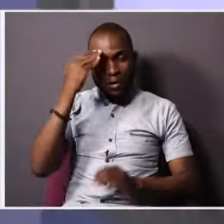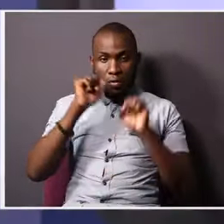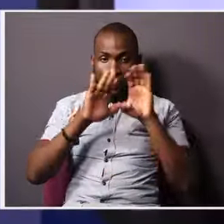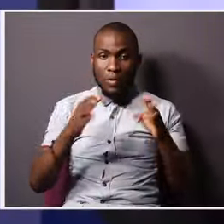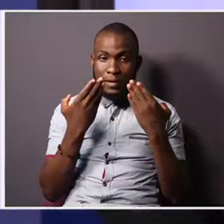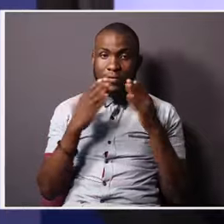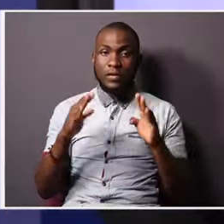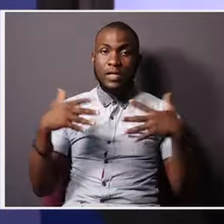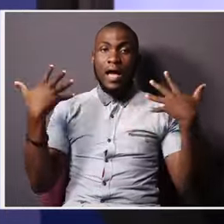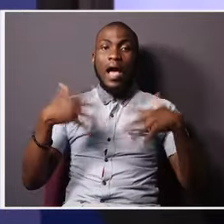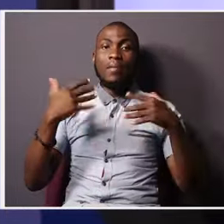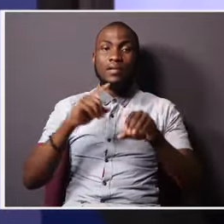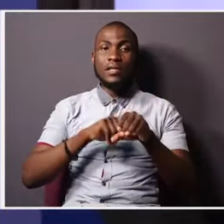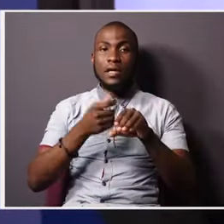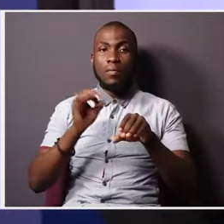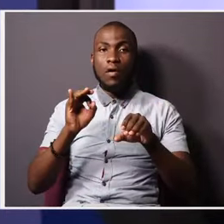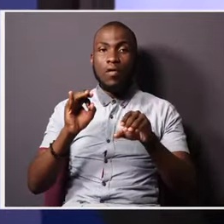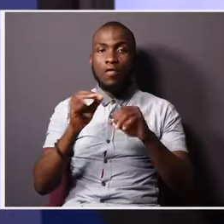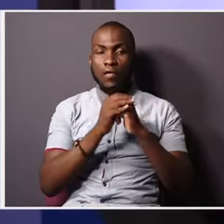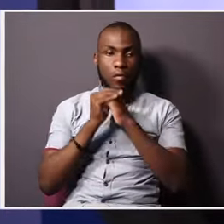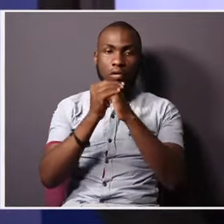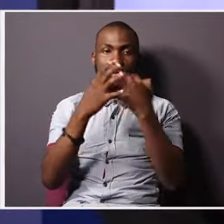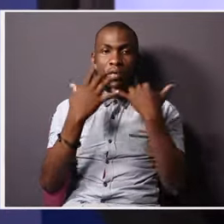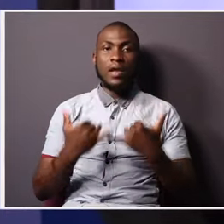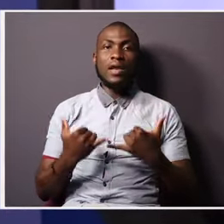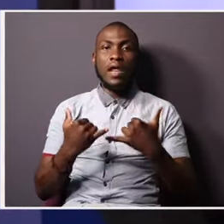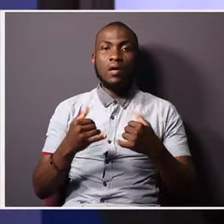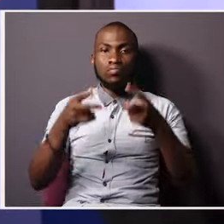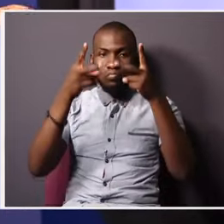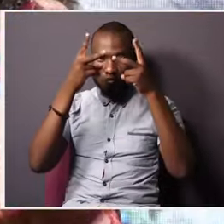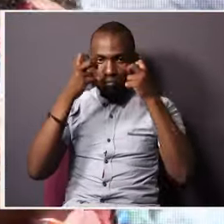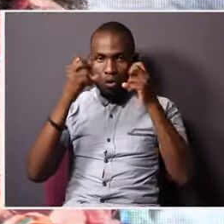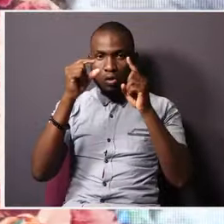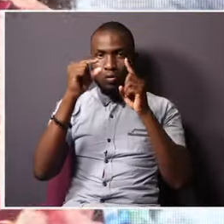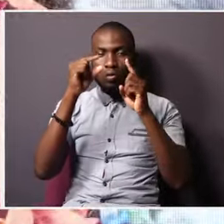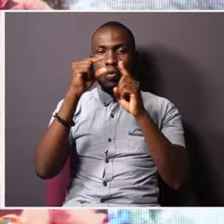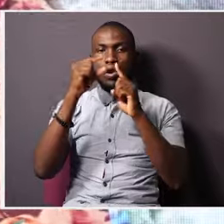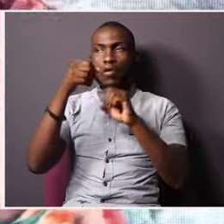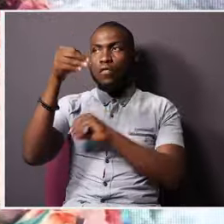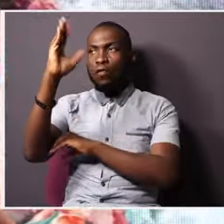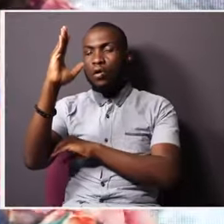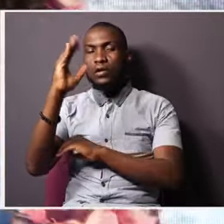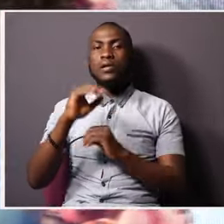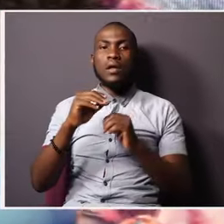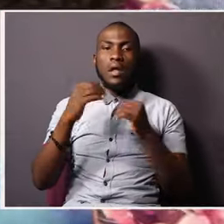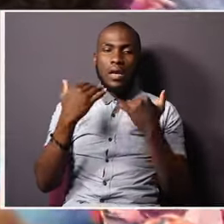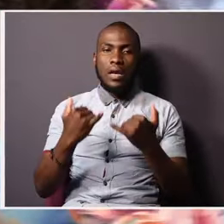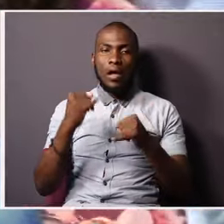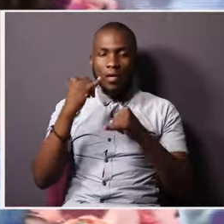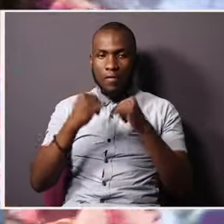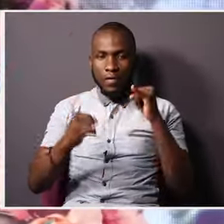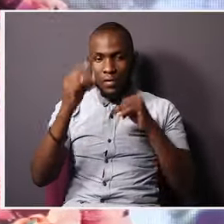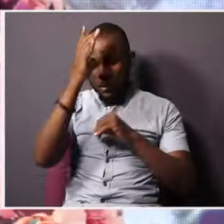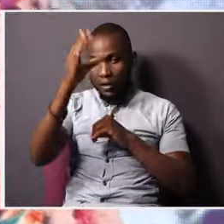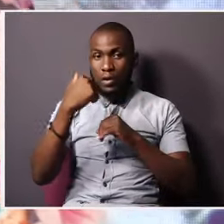You've been blessed by that amazing time of worship. And now it's time to listen to the word. To bring us the word for this